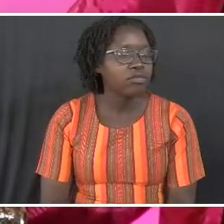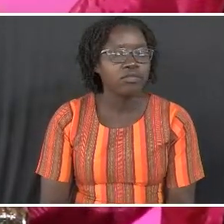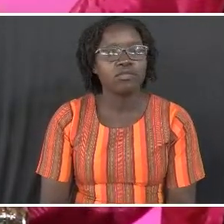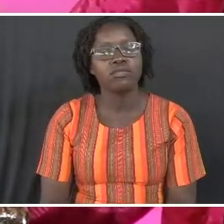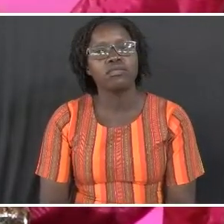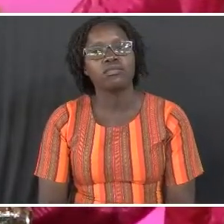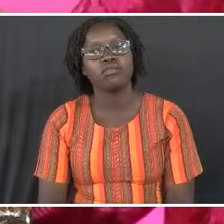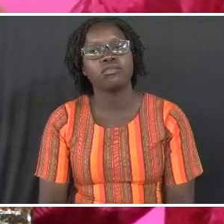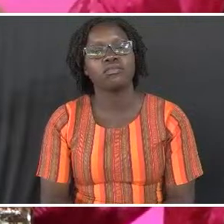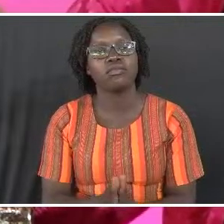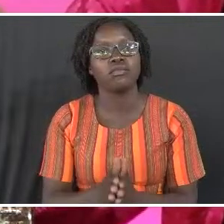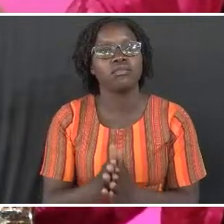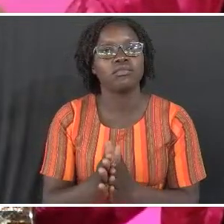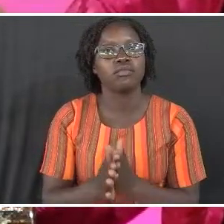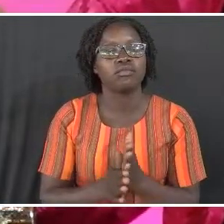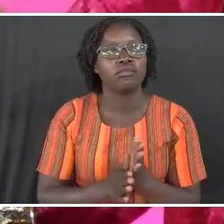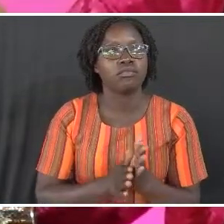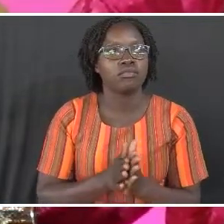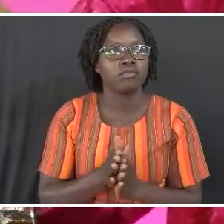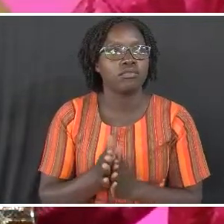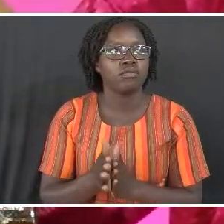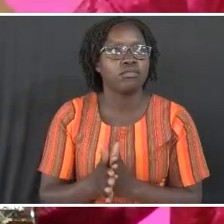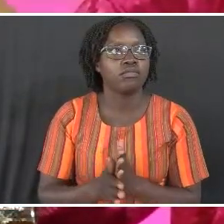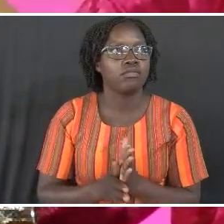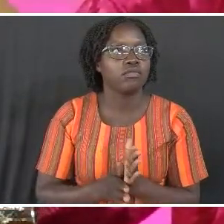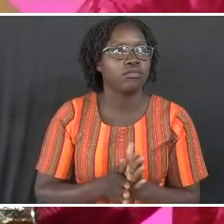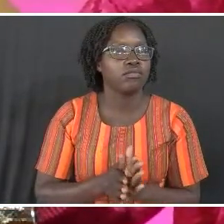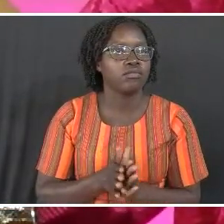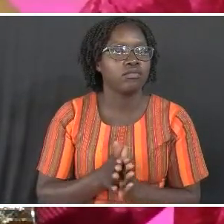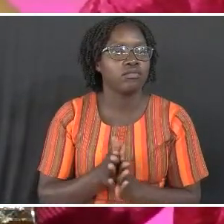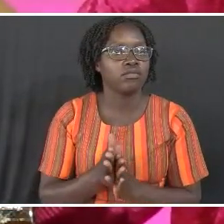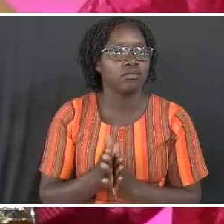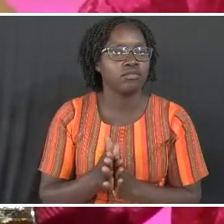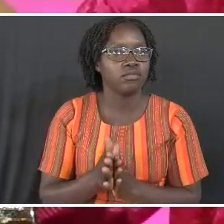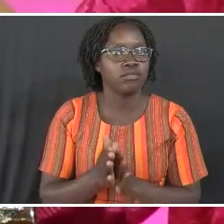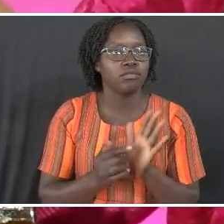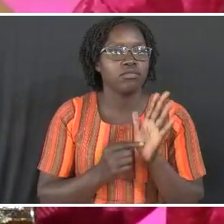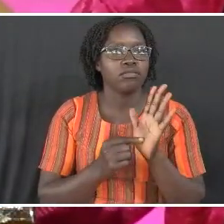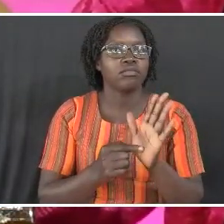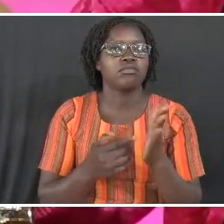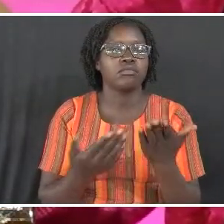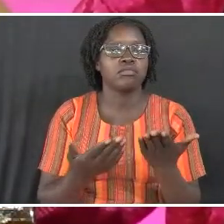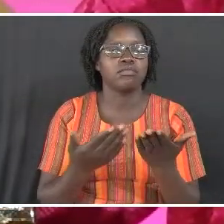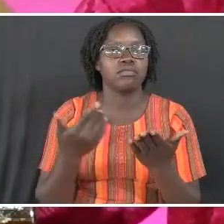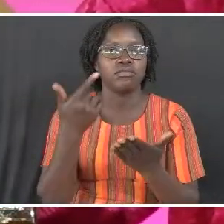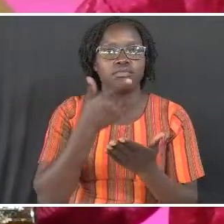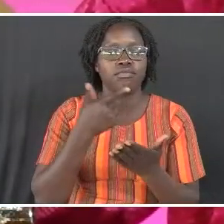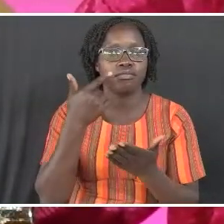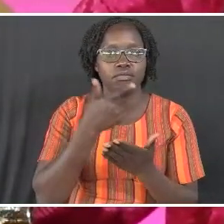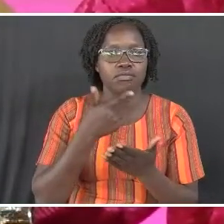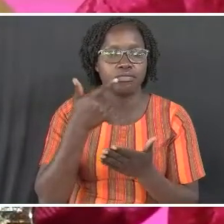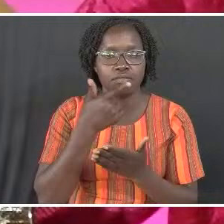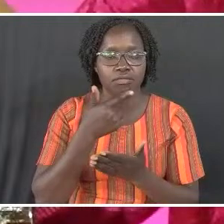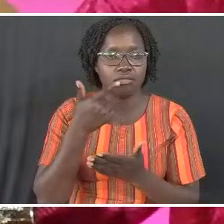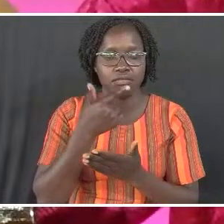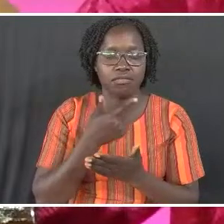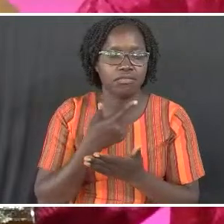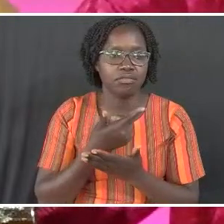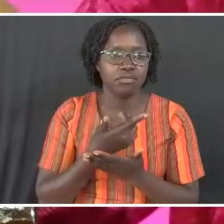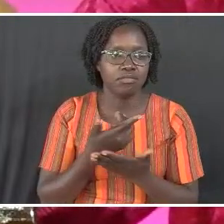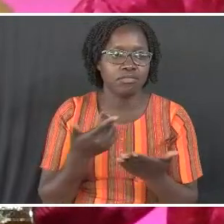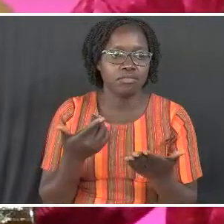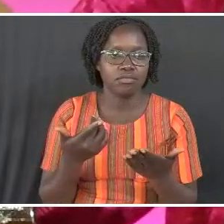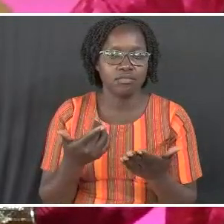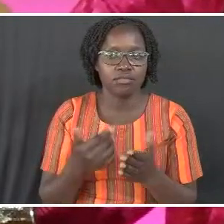very gently, for around 2 minutes. 1 minute on the upper jaw, and then another minute on the lower jaw. And then